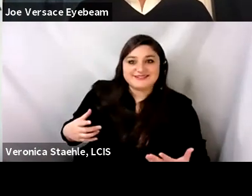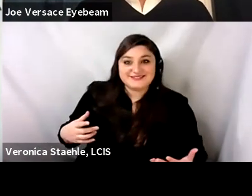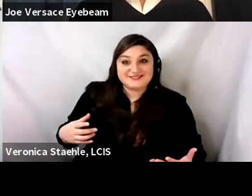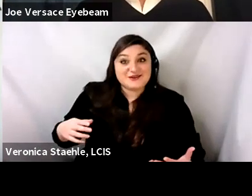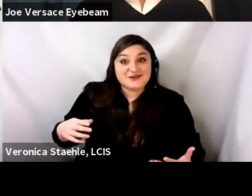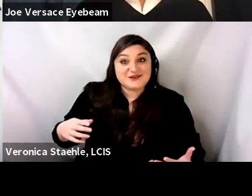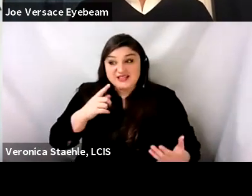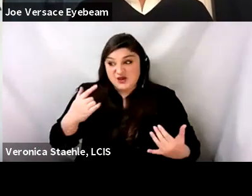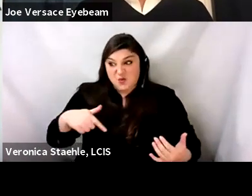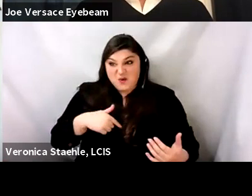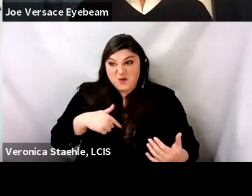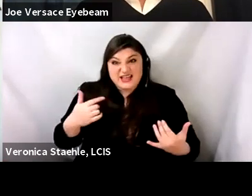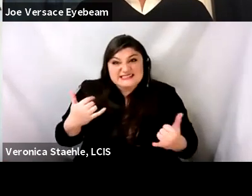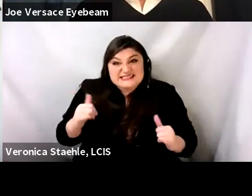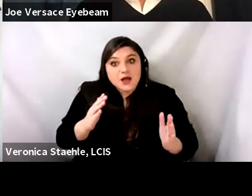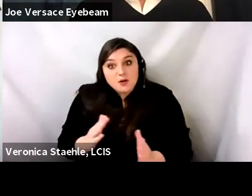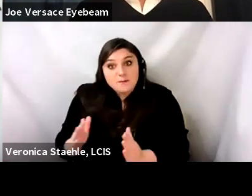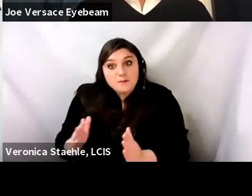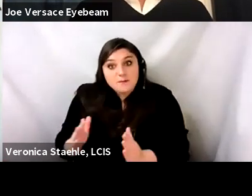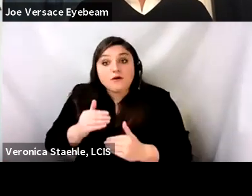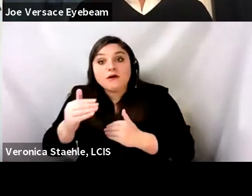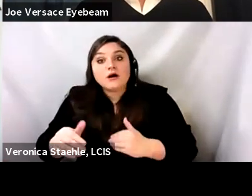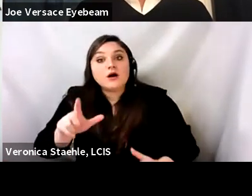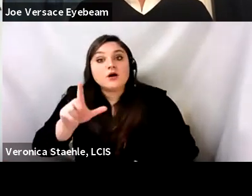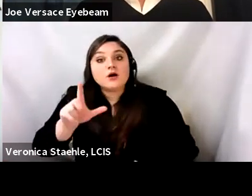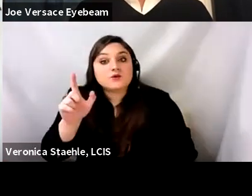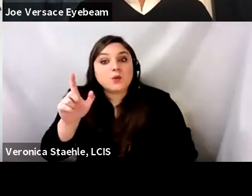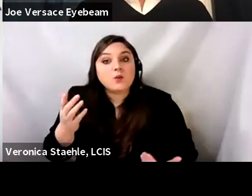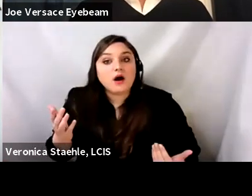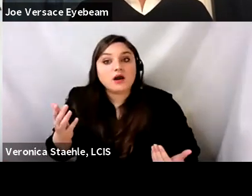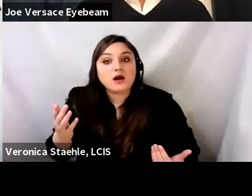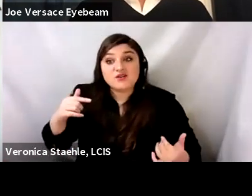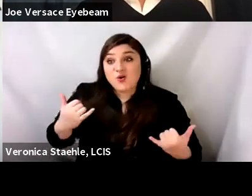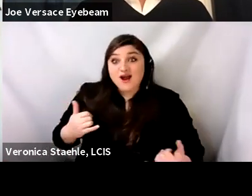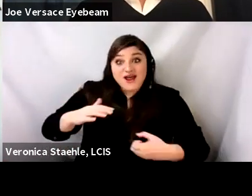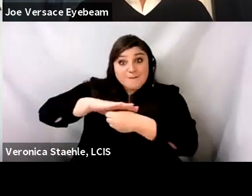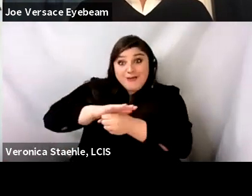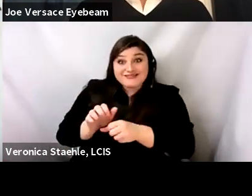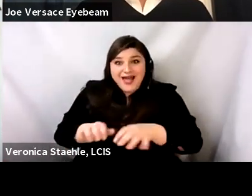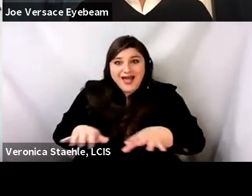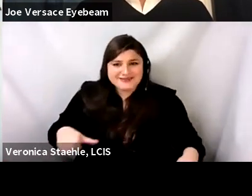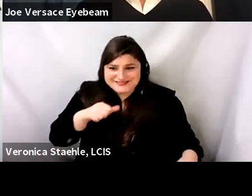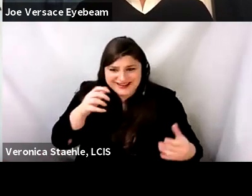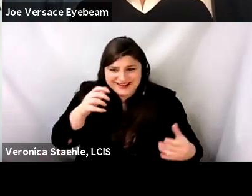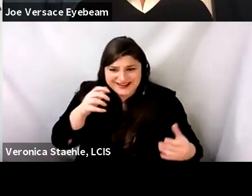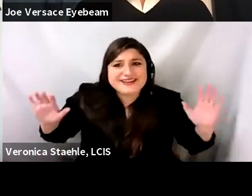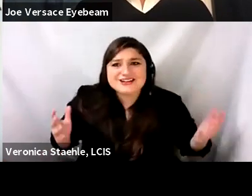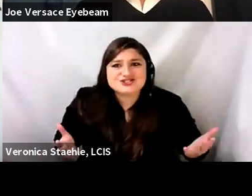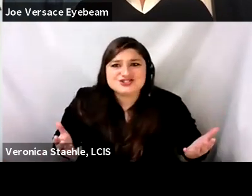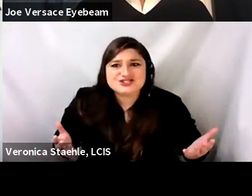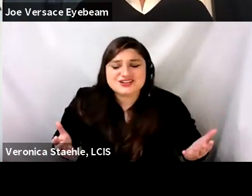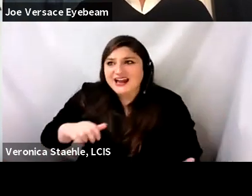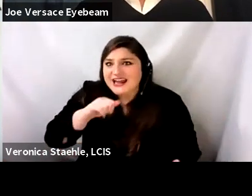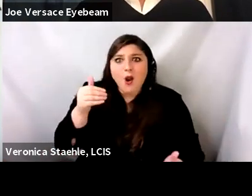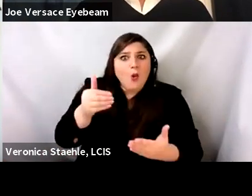of this moment. And anyway, in many ways, I feel like it's maybe a turning of the page, but there are so many